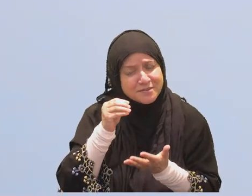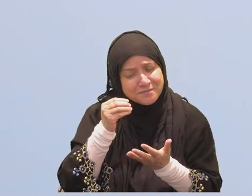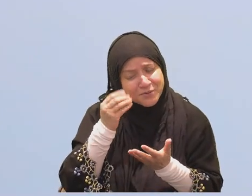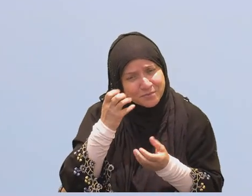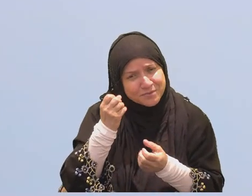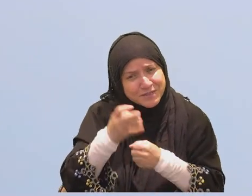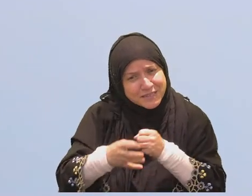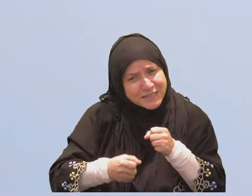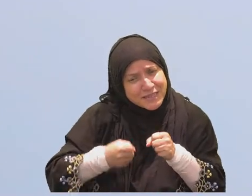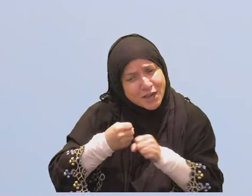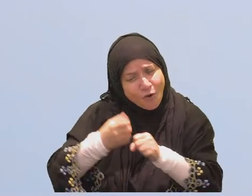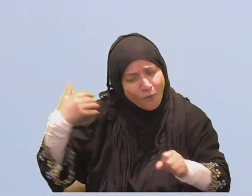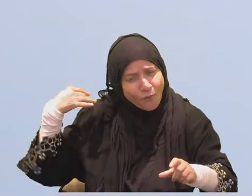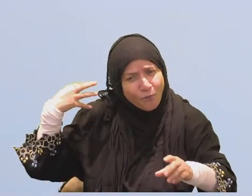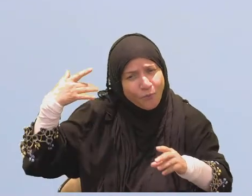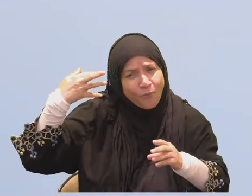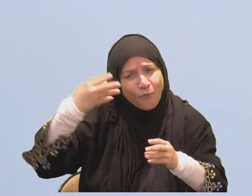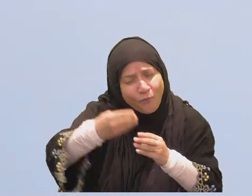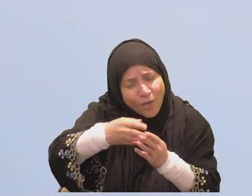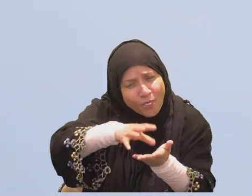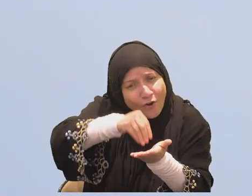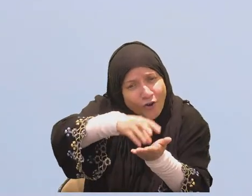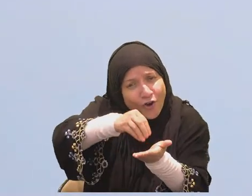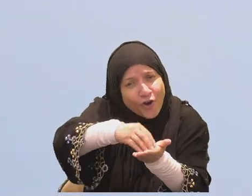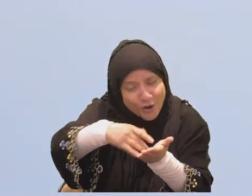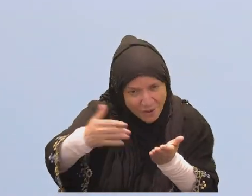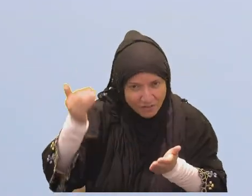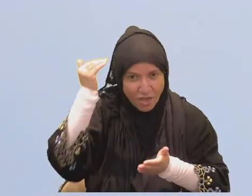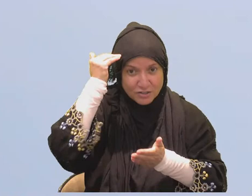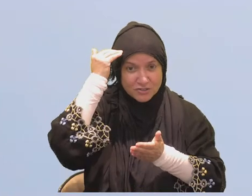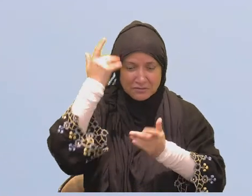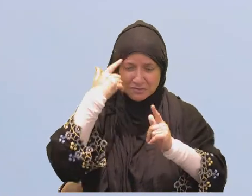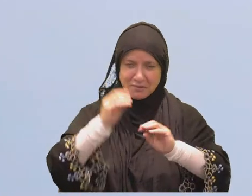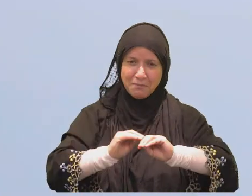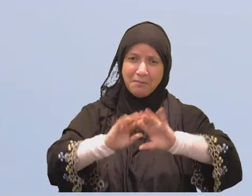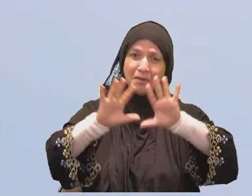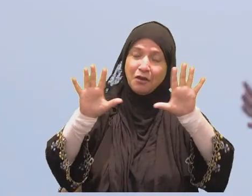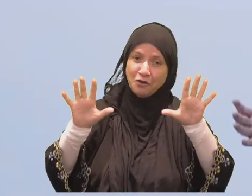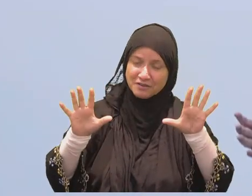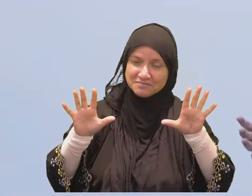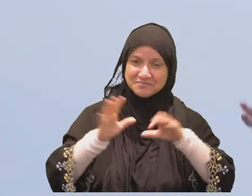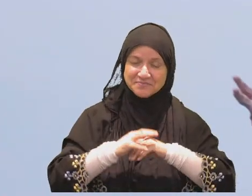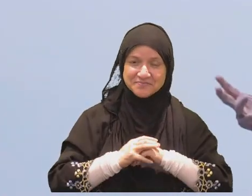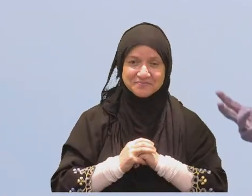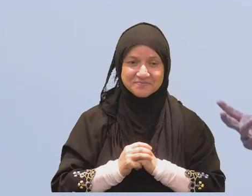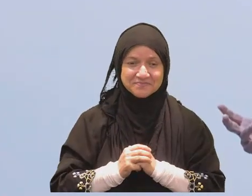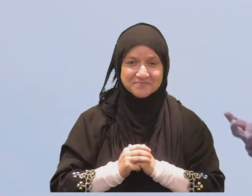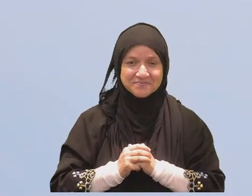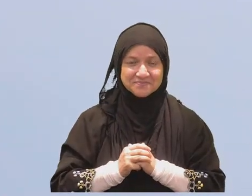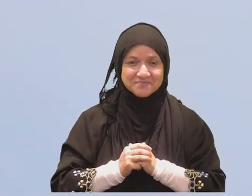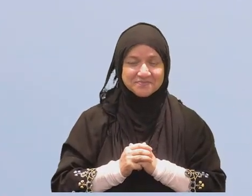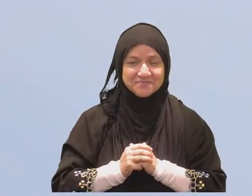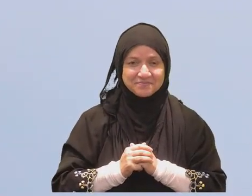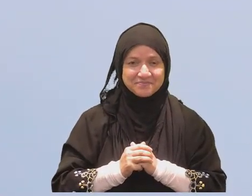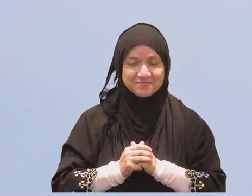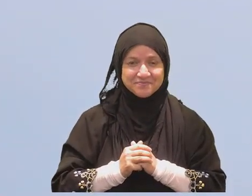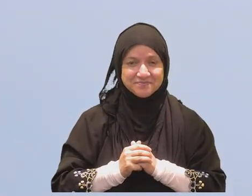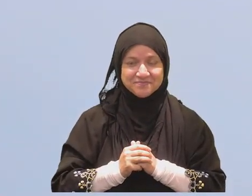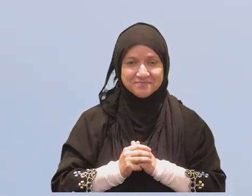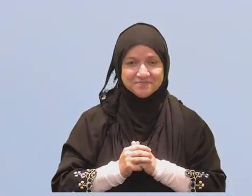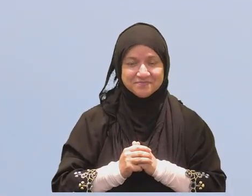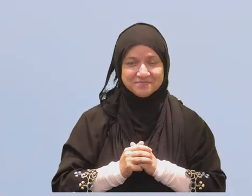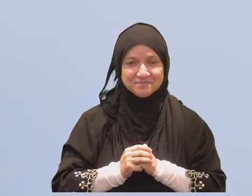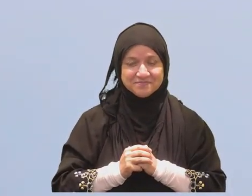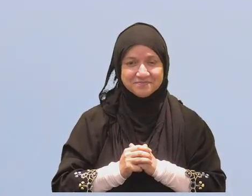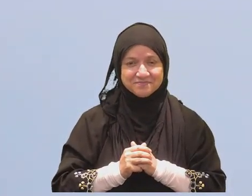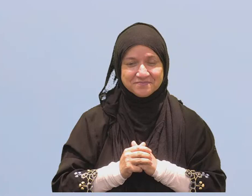for religions for lower stages of human evolution. As we approach the singularity, we no longer need